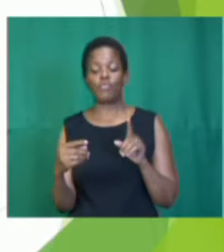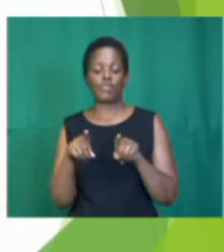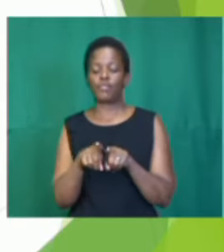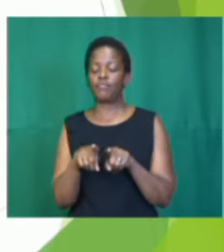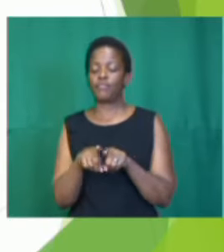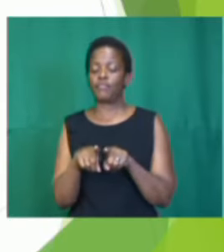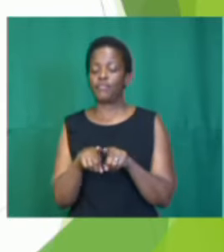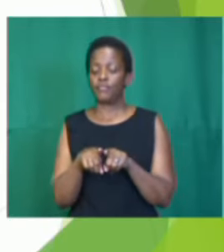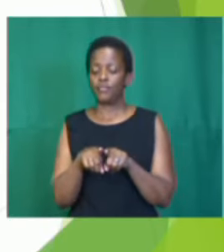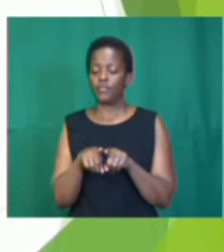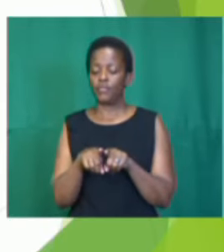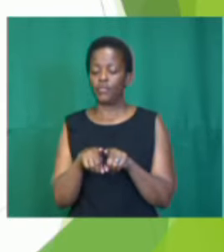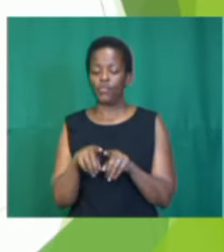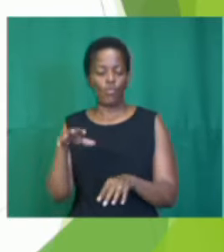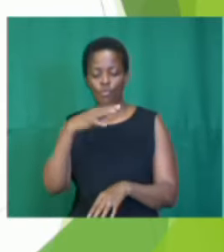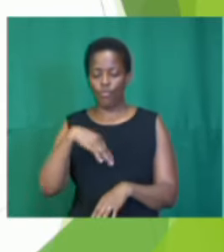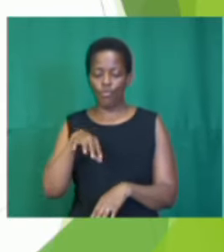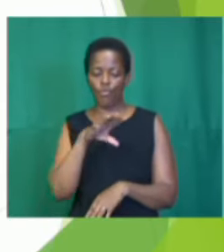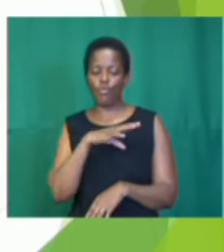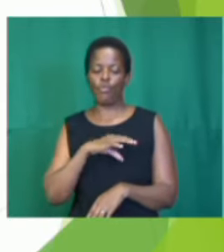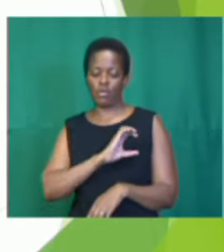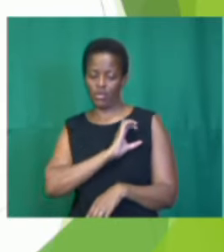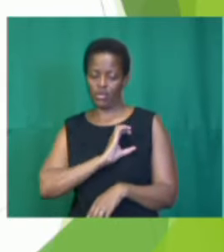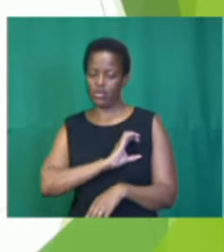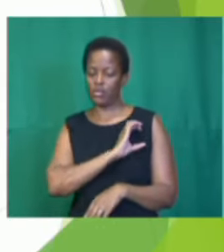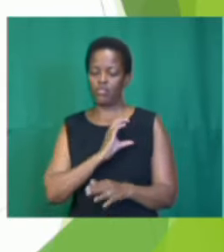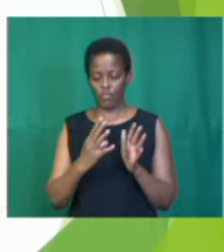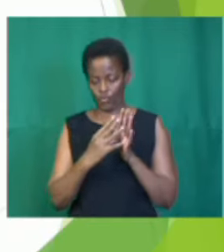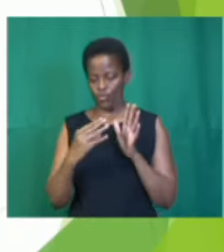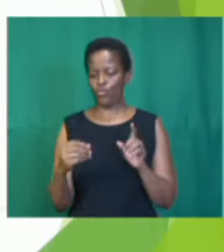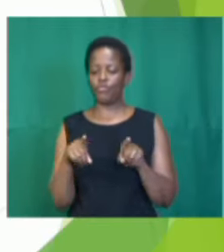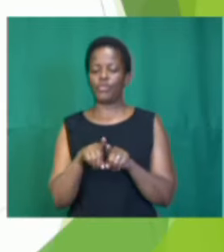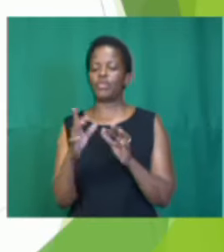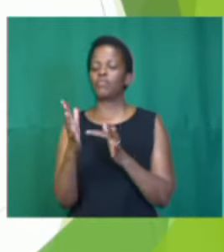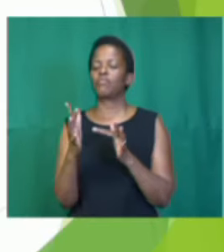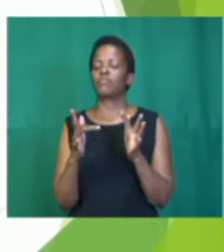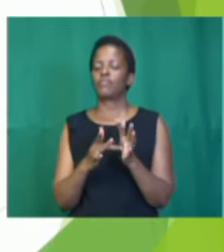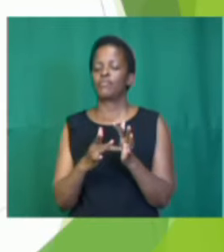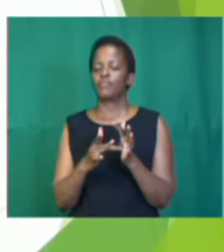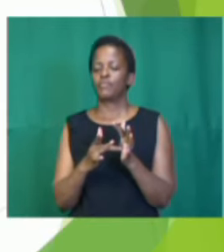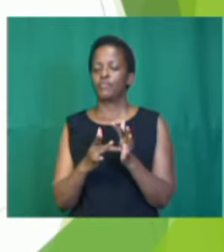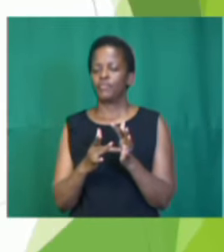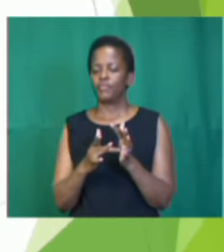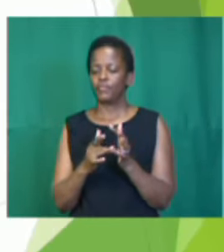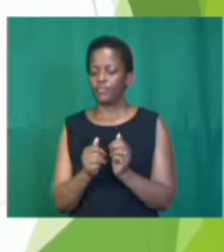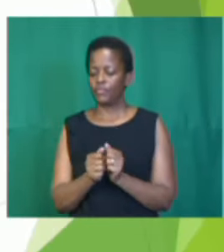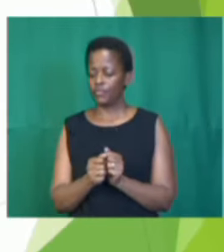is what Christians do. They want to be like Jesus Christ.